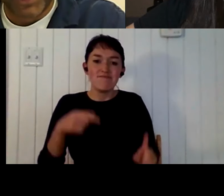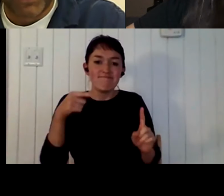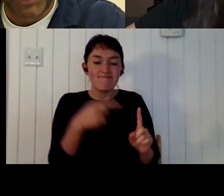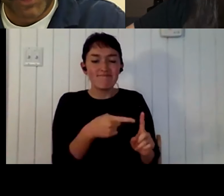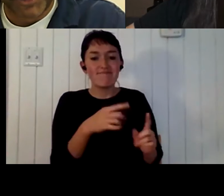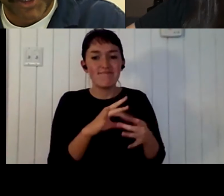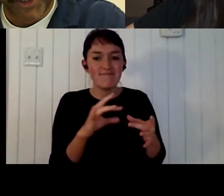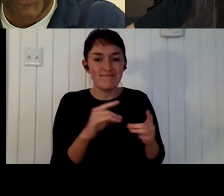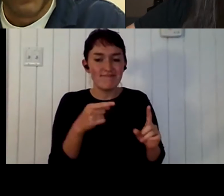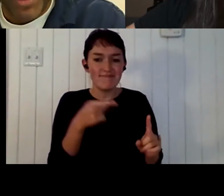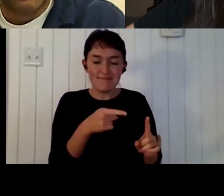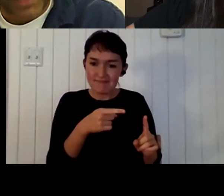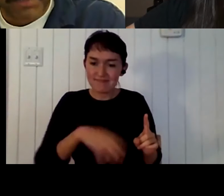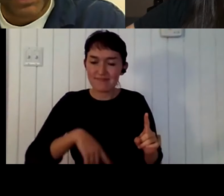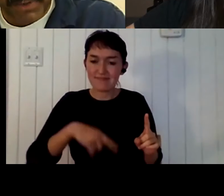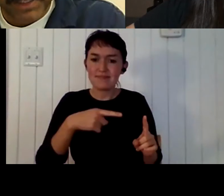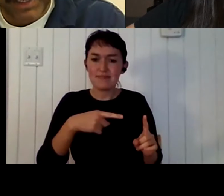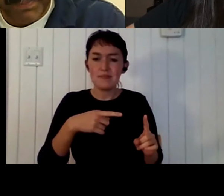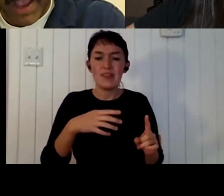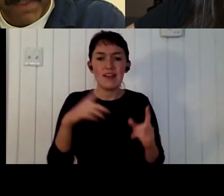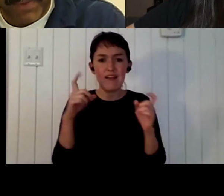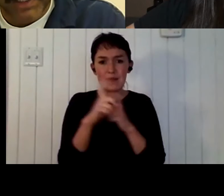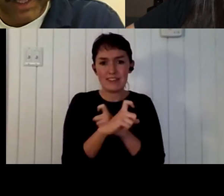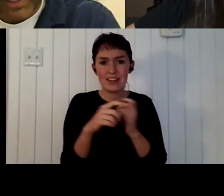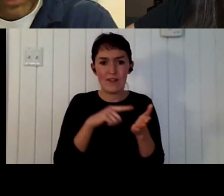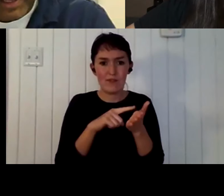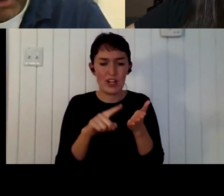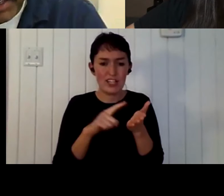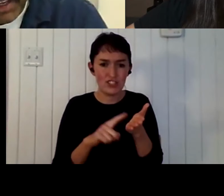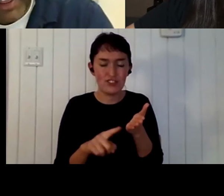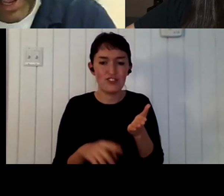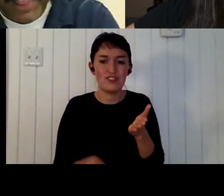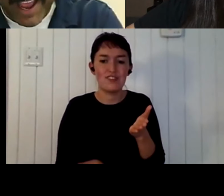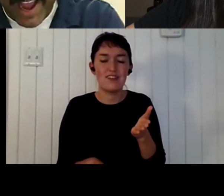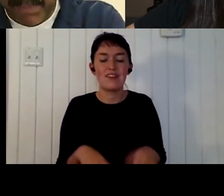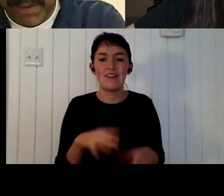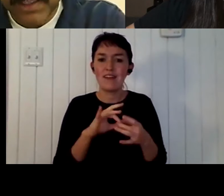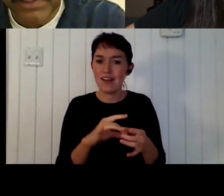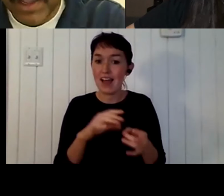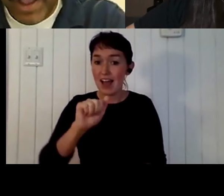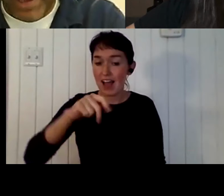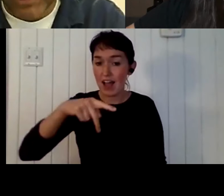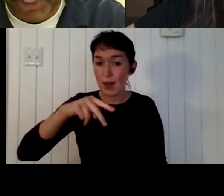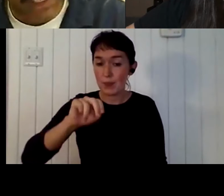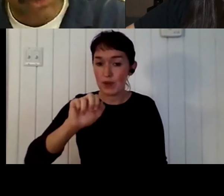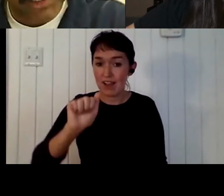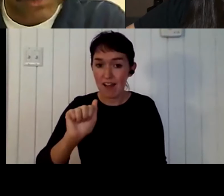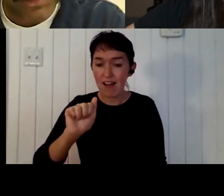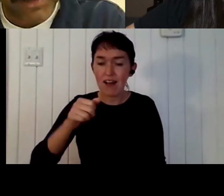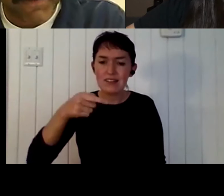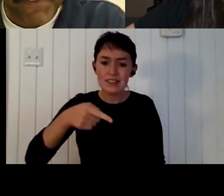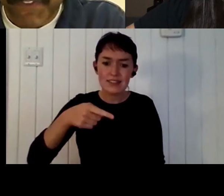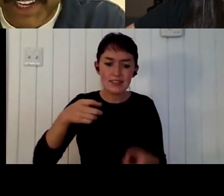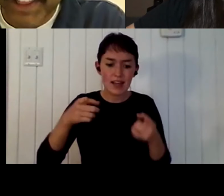of doing research too. And this comes in with sleep apnea, is that like, here's a thing that happens and